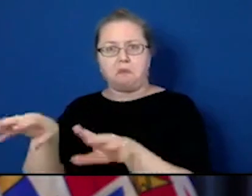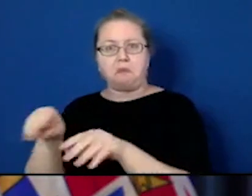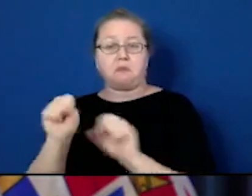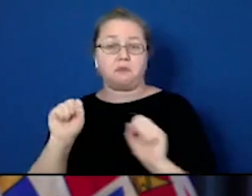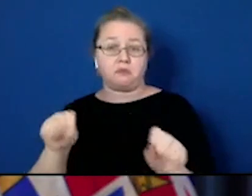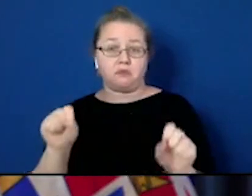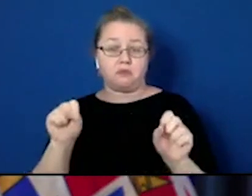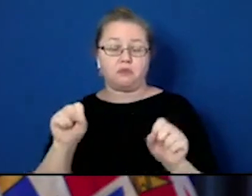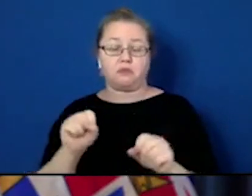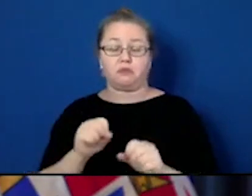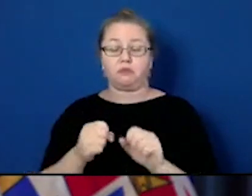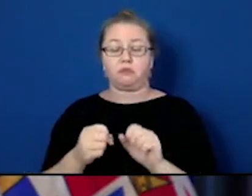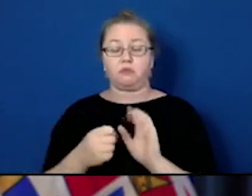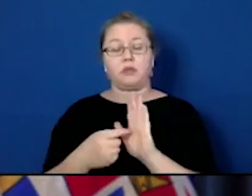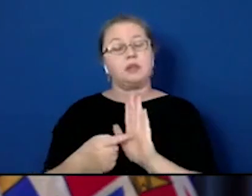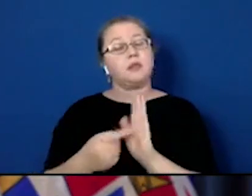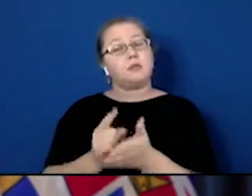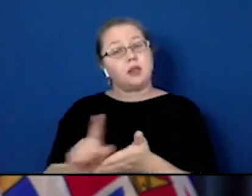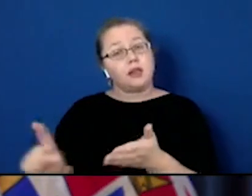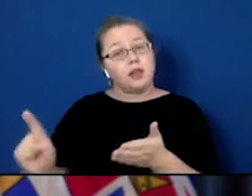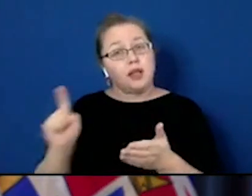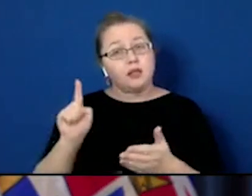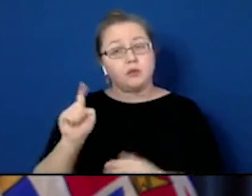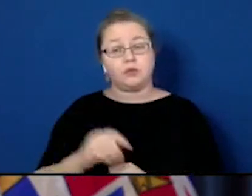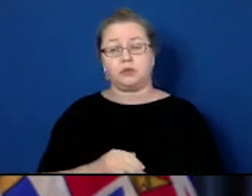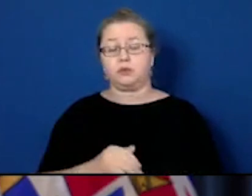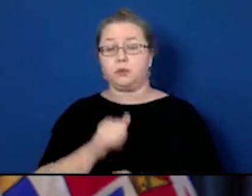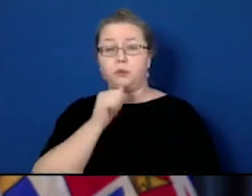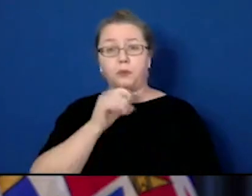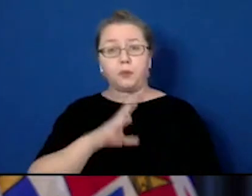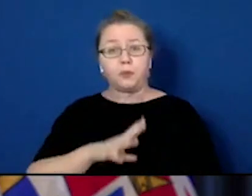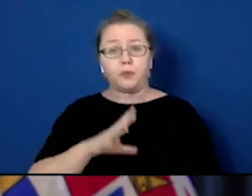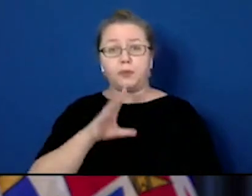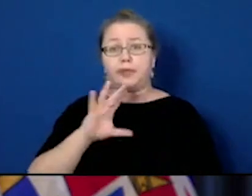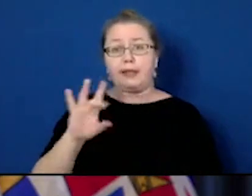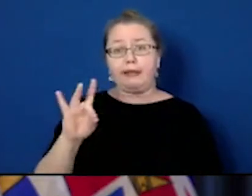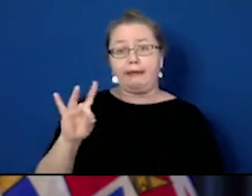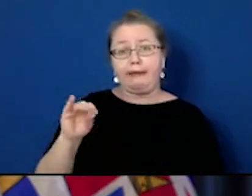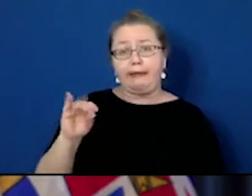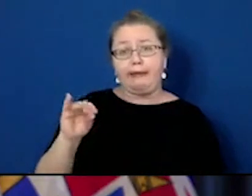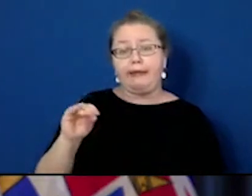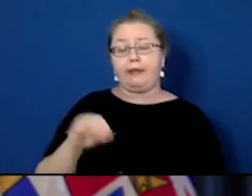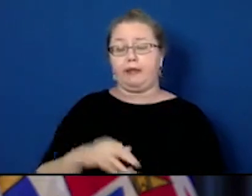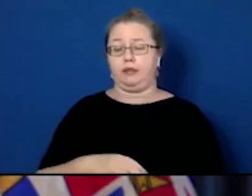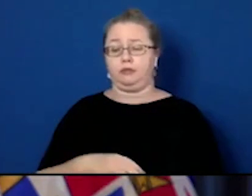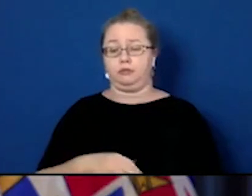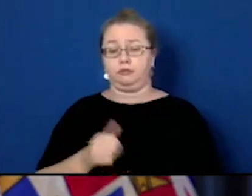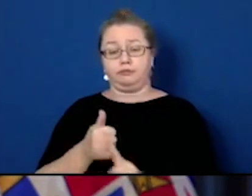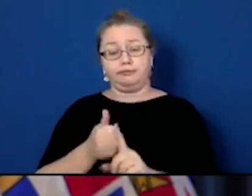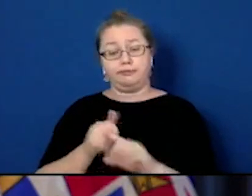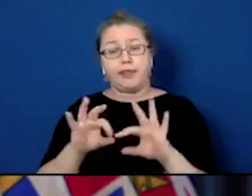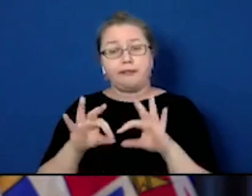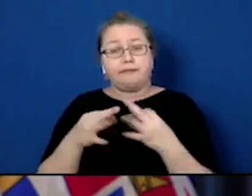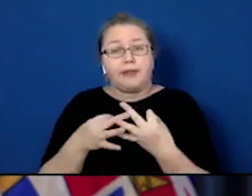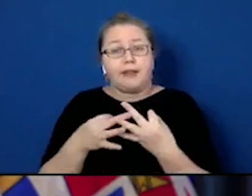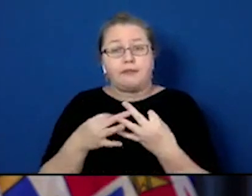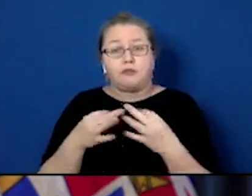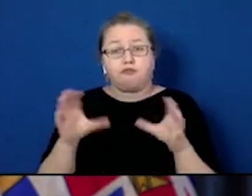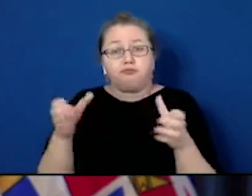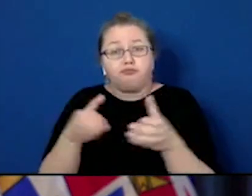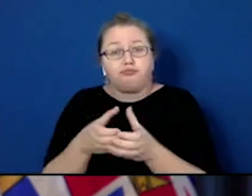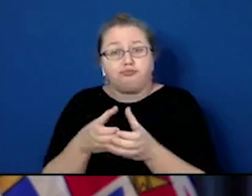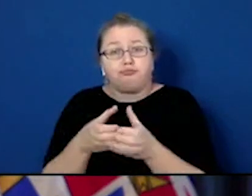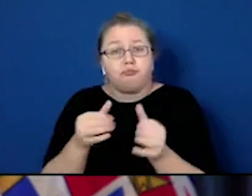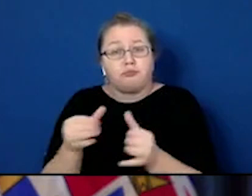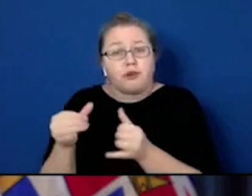week was the tragedy of a woman in her 80s who went to a very small party in a